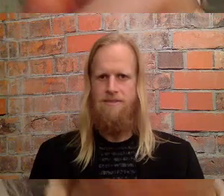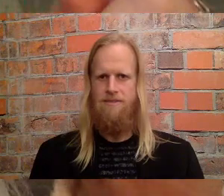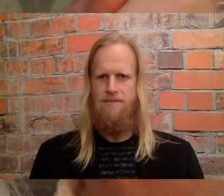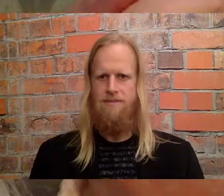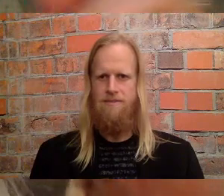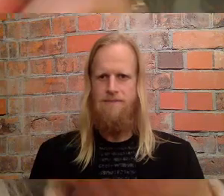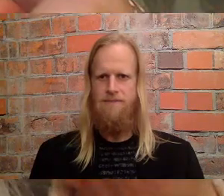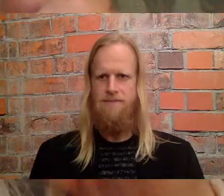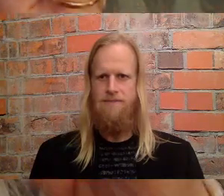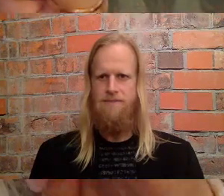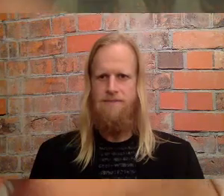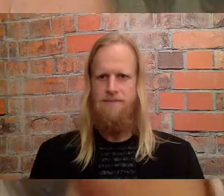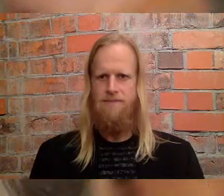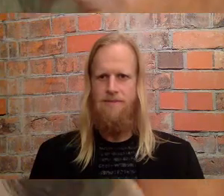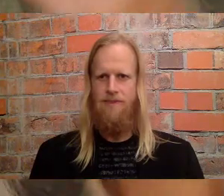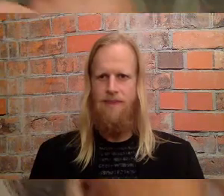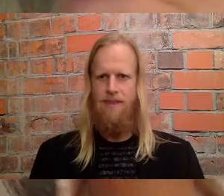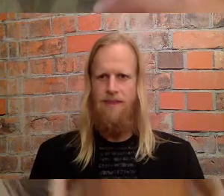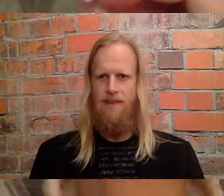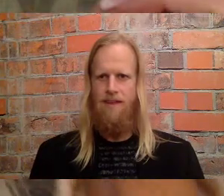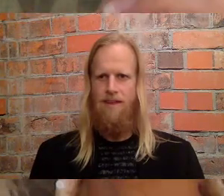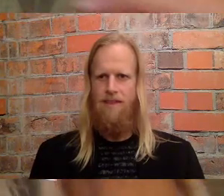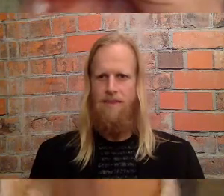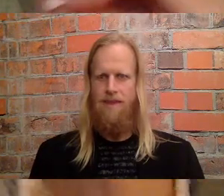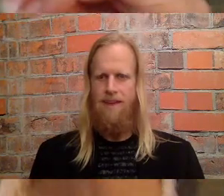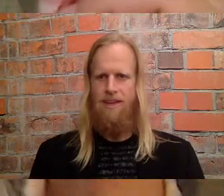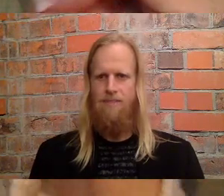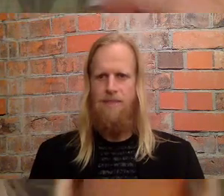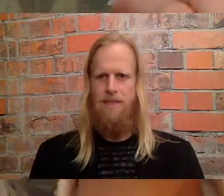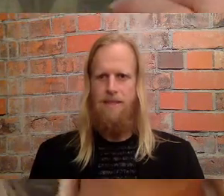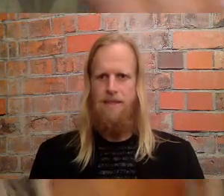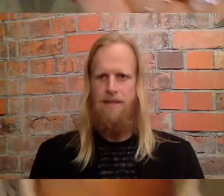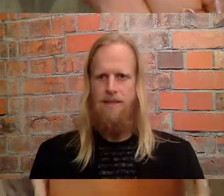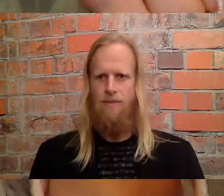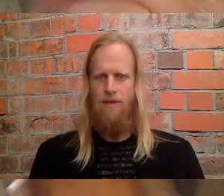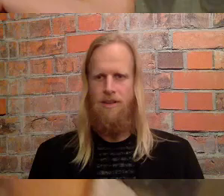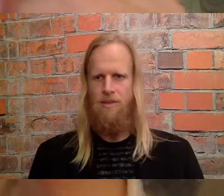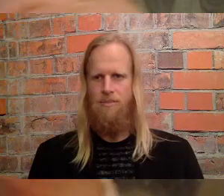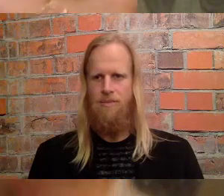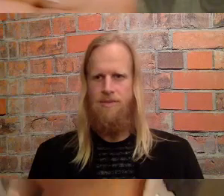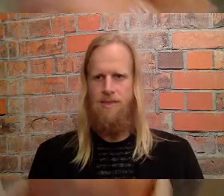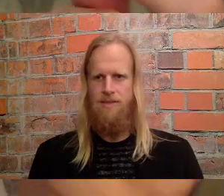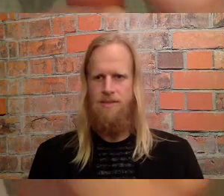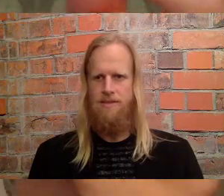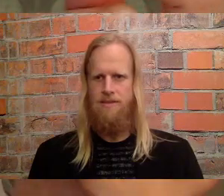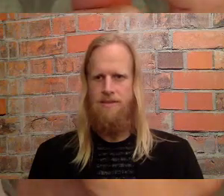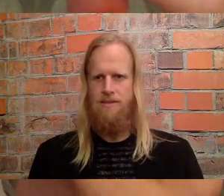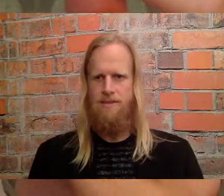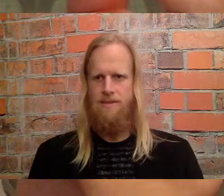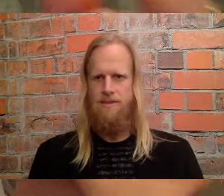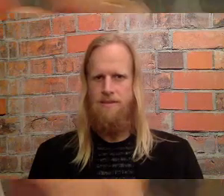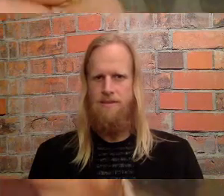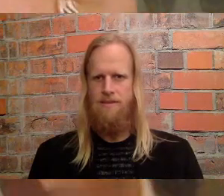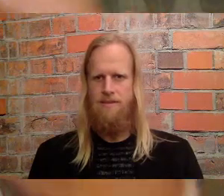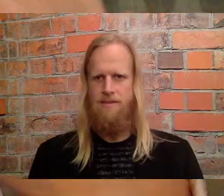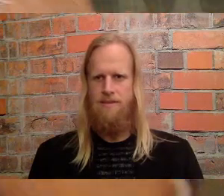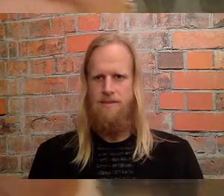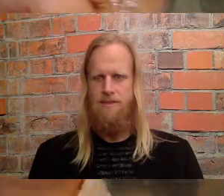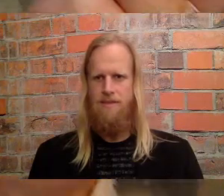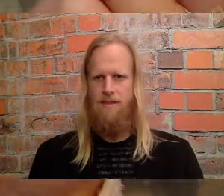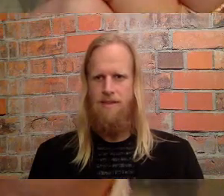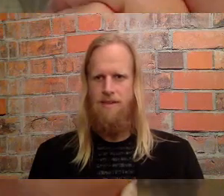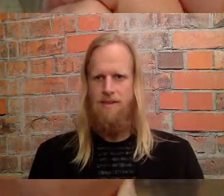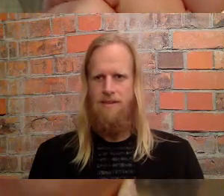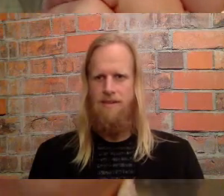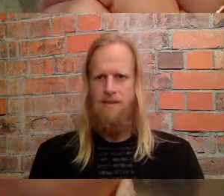what your issue is around aligning with what your true purpose is. That's what I mean by divine purpose. What your